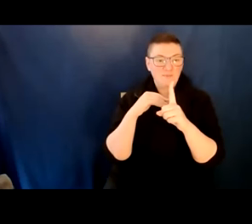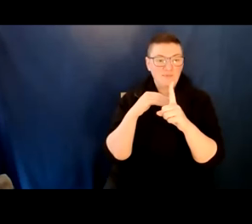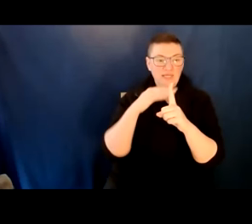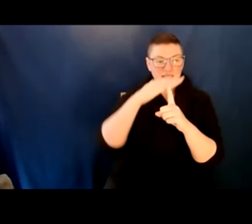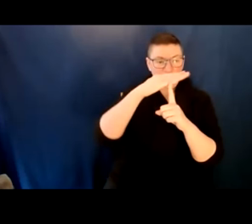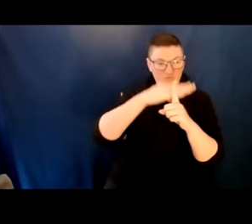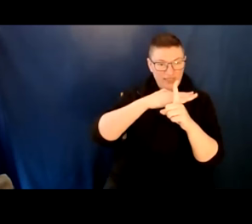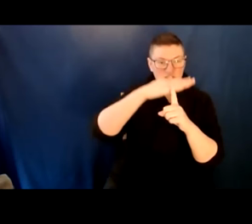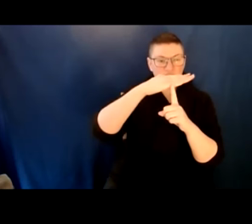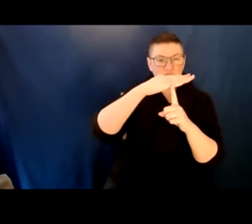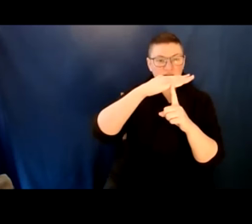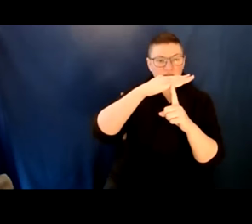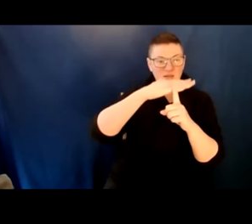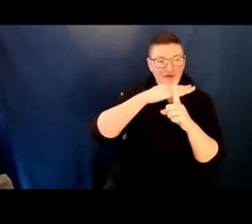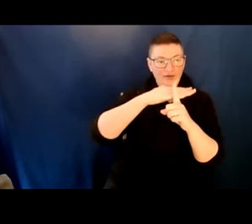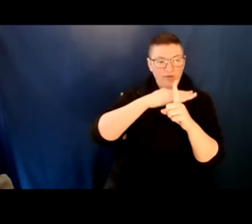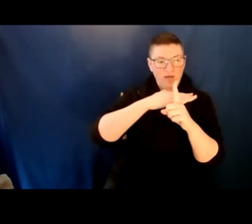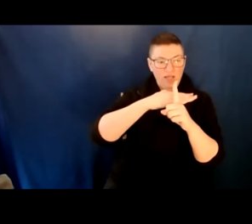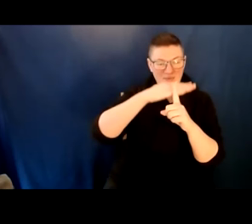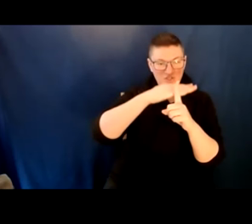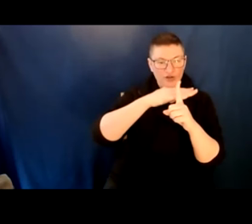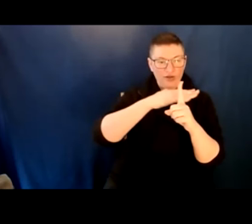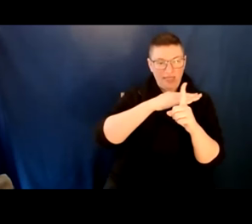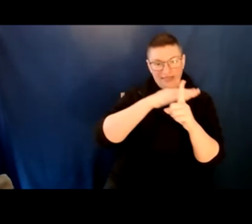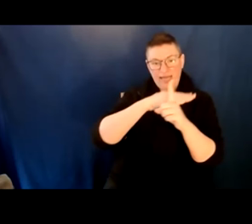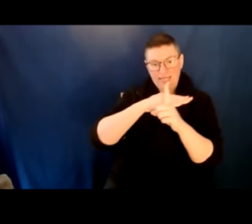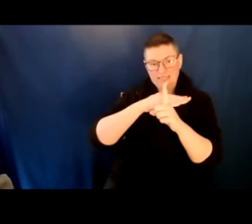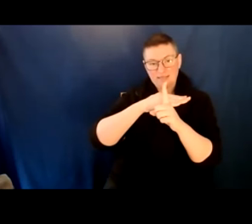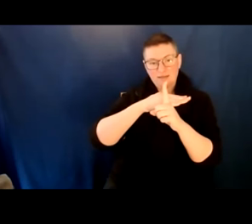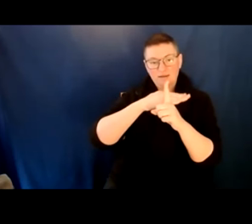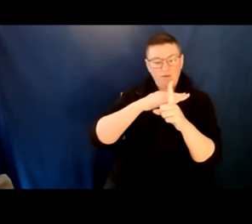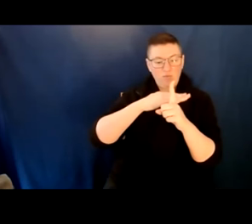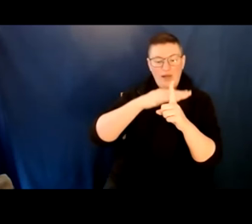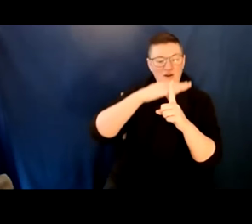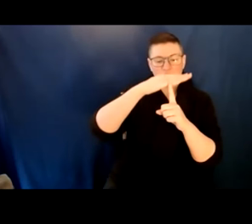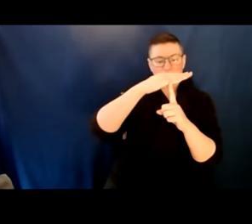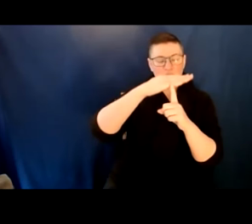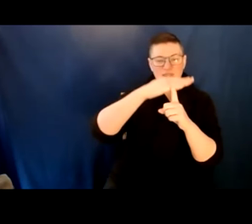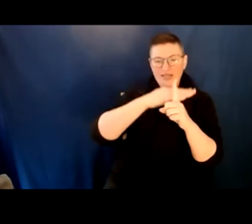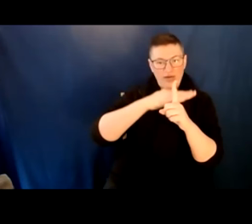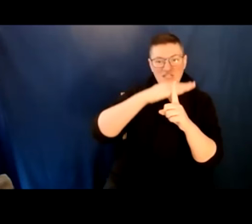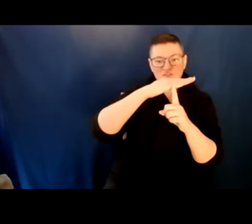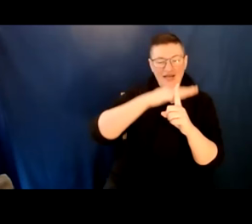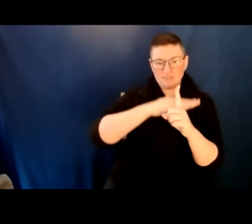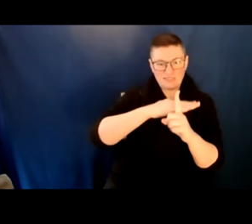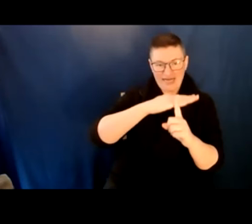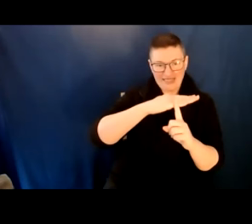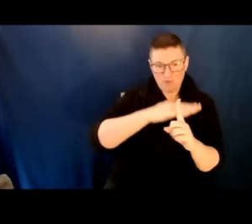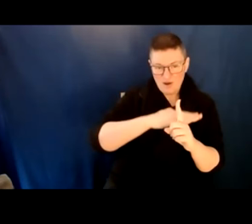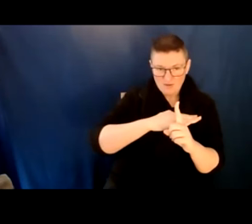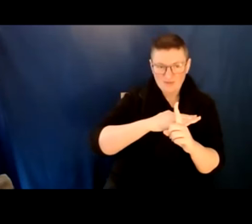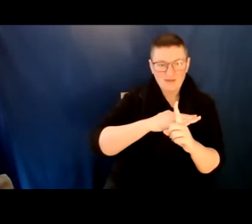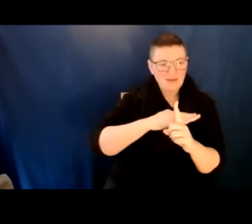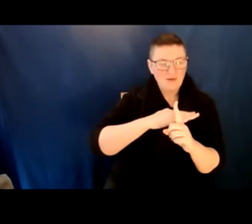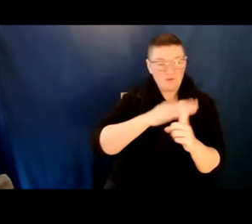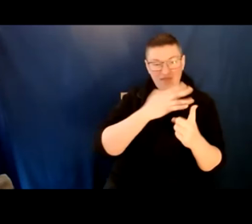The indicator of position on the measure indicates where within this range of possible states you